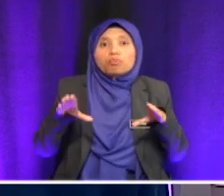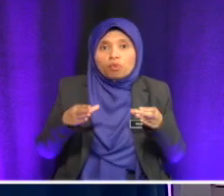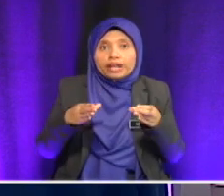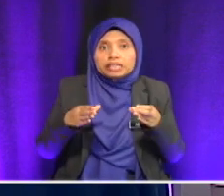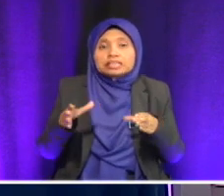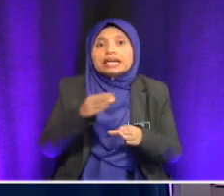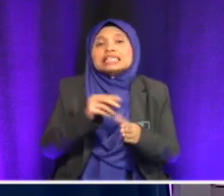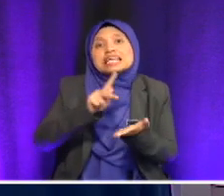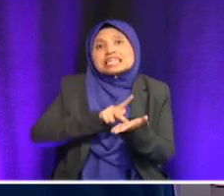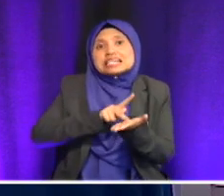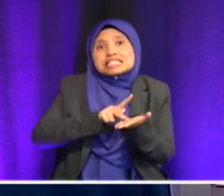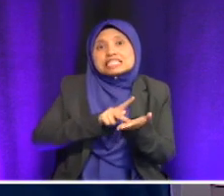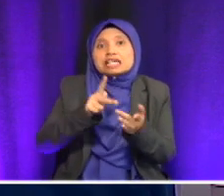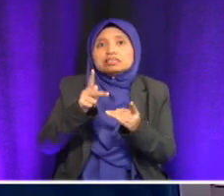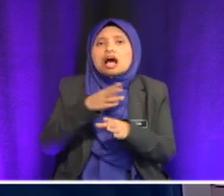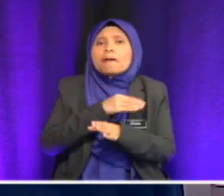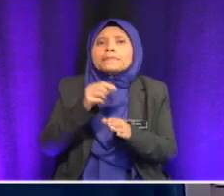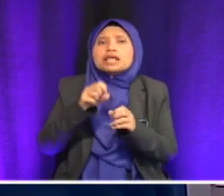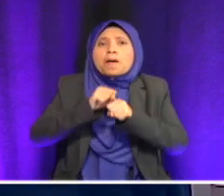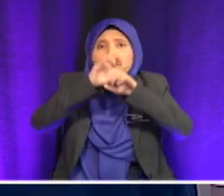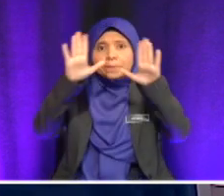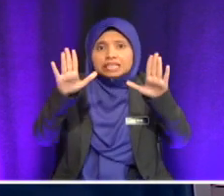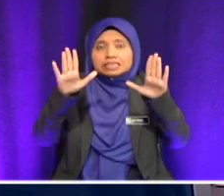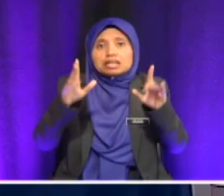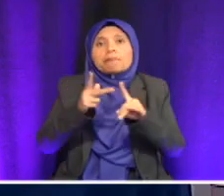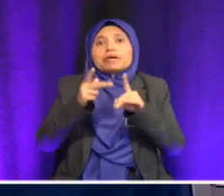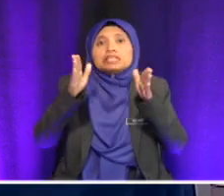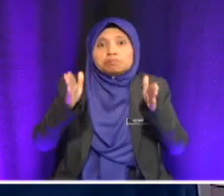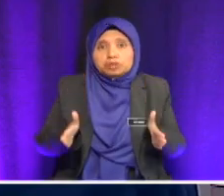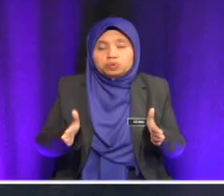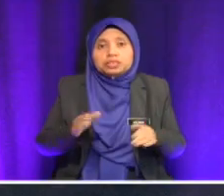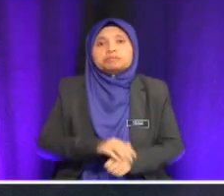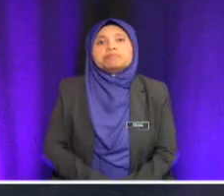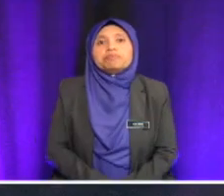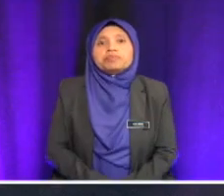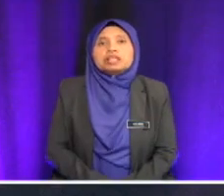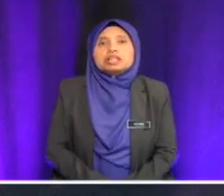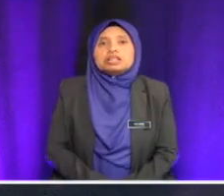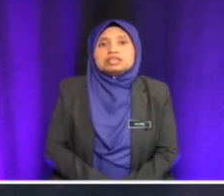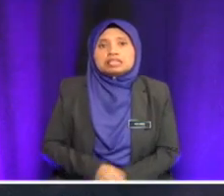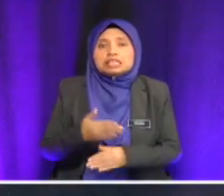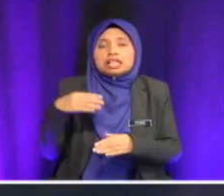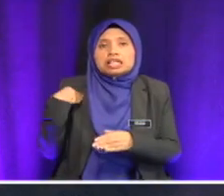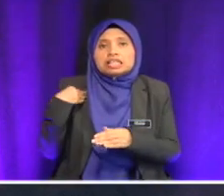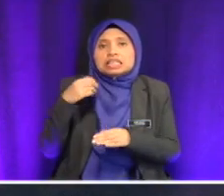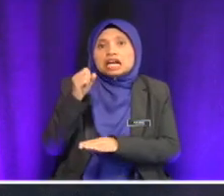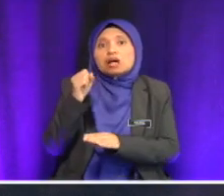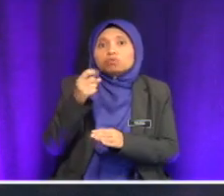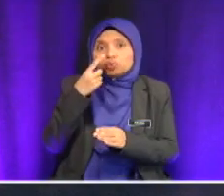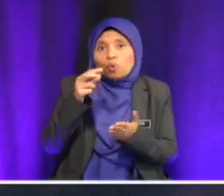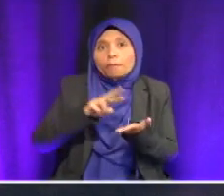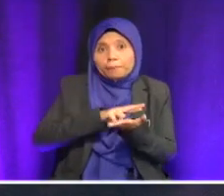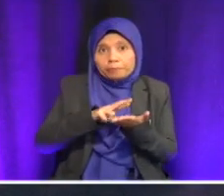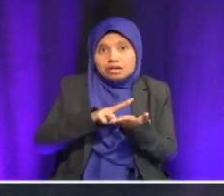of animal and how amazing they are in our ecosystem. Okay, so there's going to be a lot of speaking and reading for today's lesson, am I